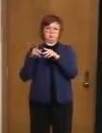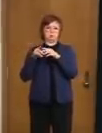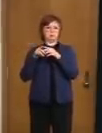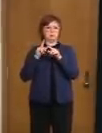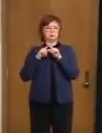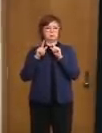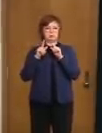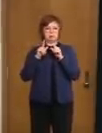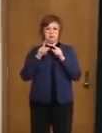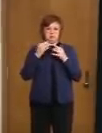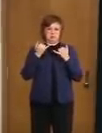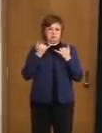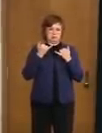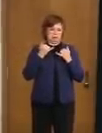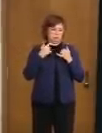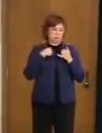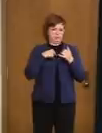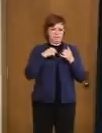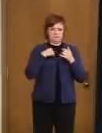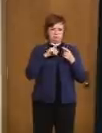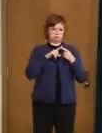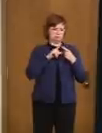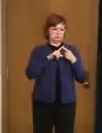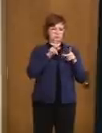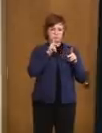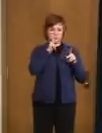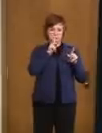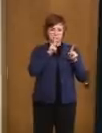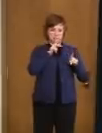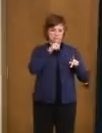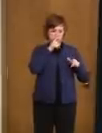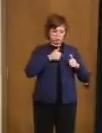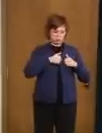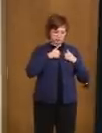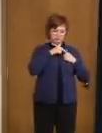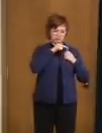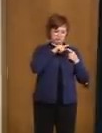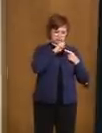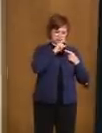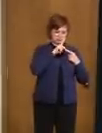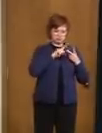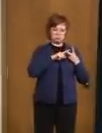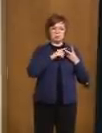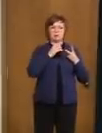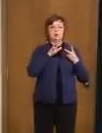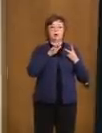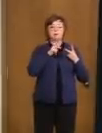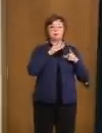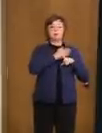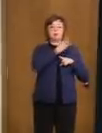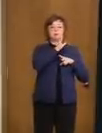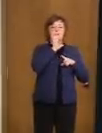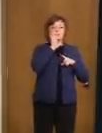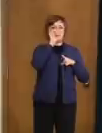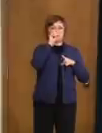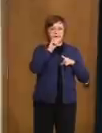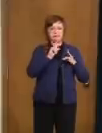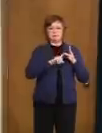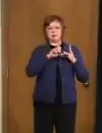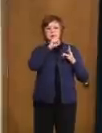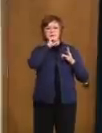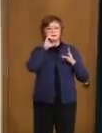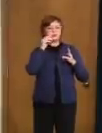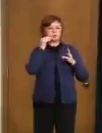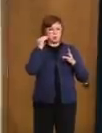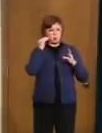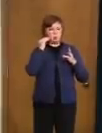Saskatchewan, residents of long-term care, personal care homes, persons over 80 throughout Saskatchewan. So the vaccine has